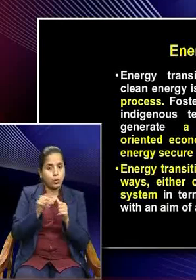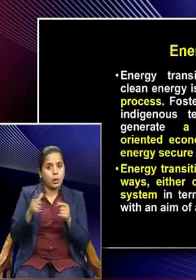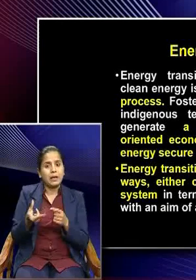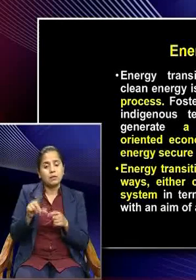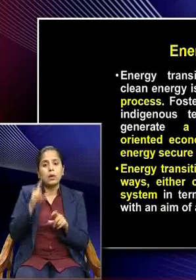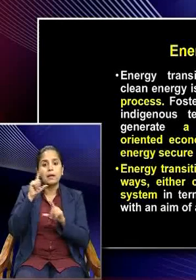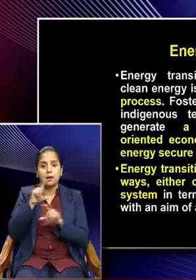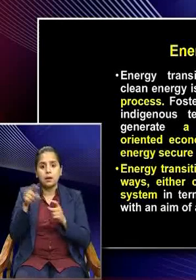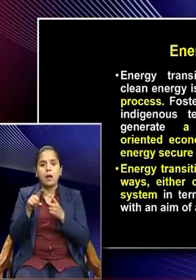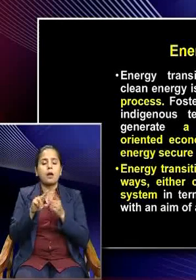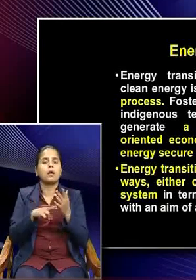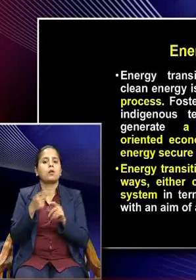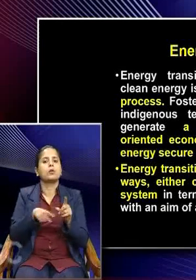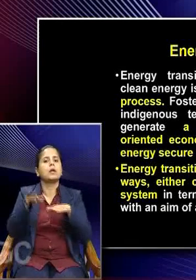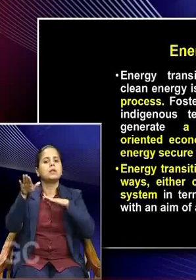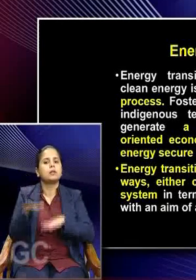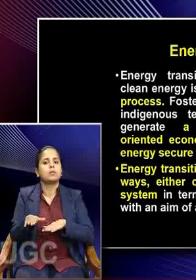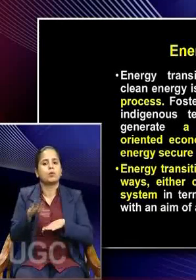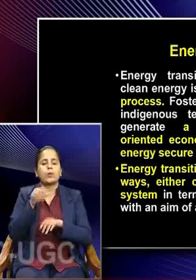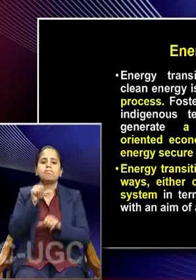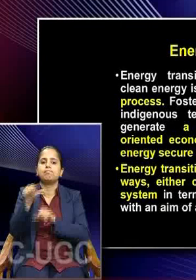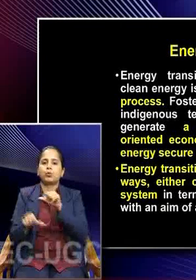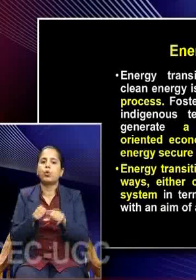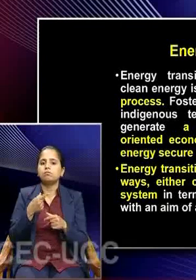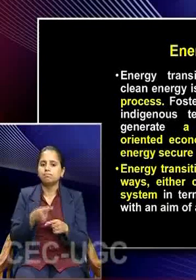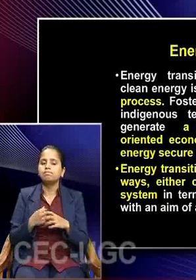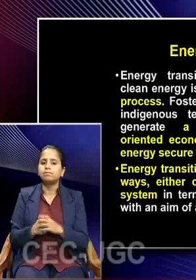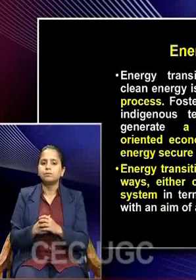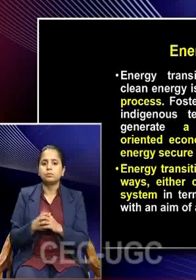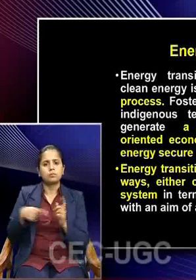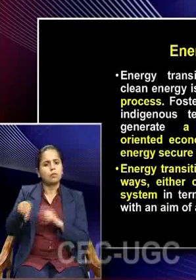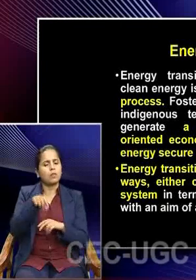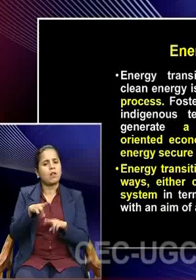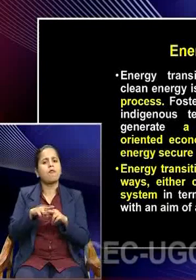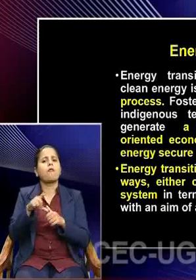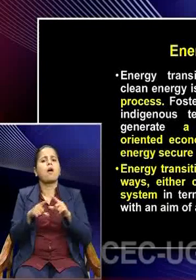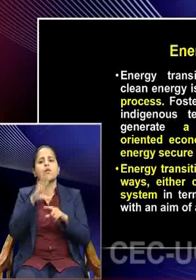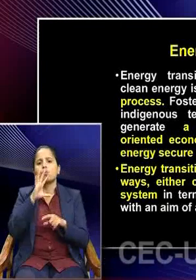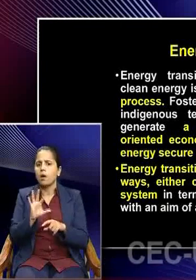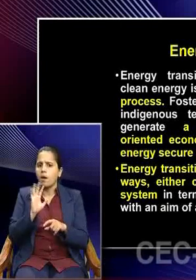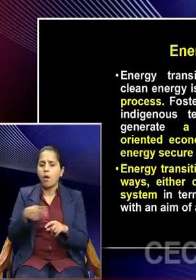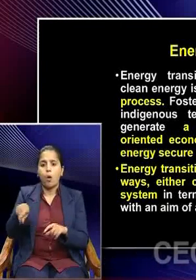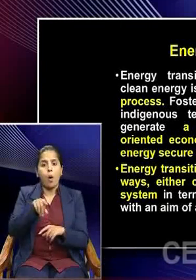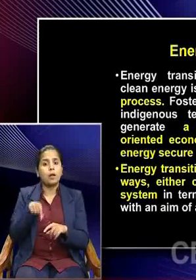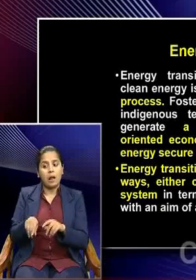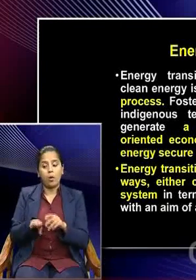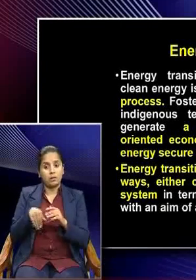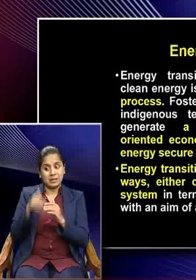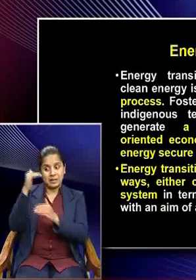is technologically dependent process, and it is a fact which all the developing countries